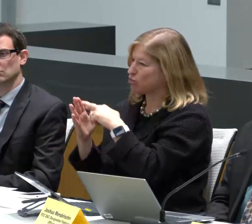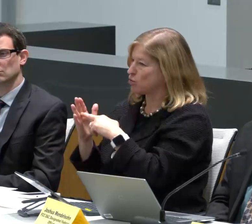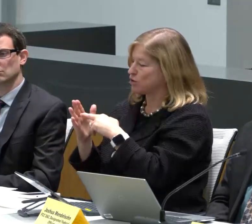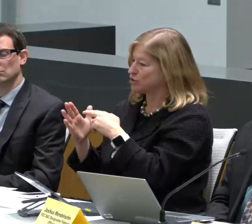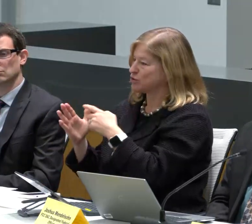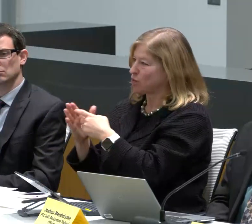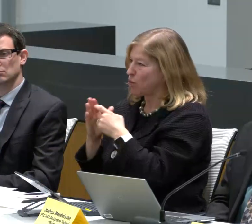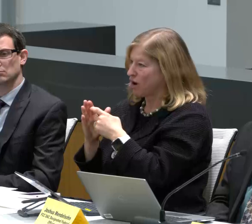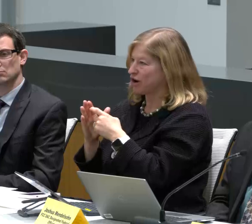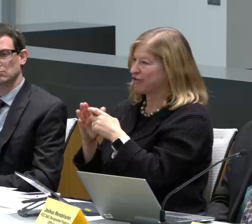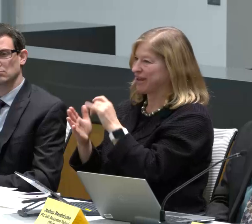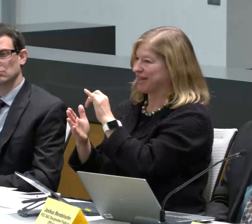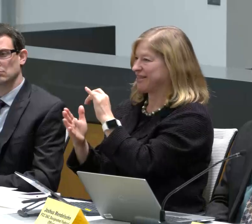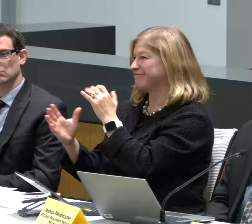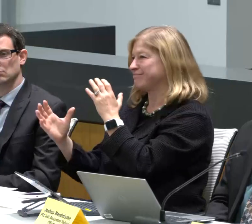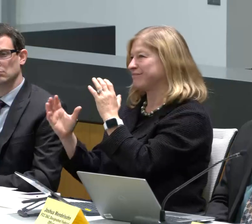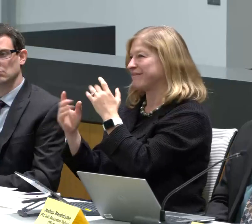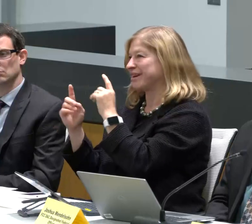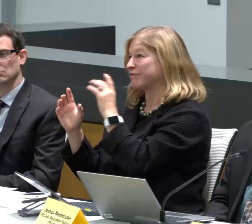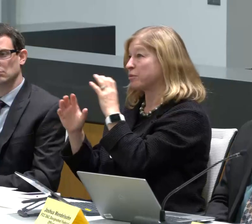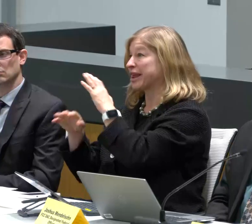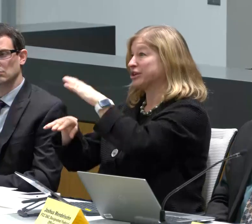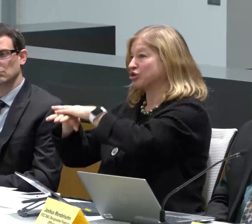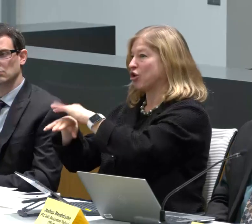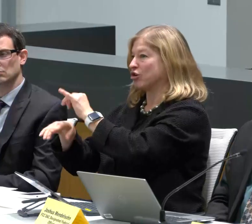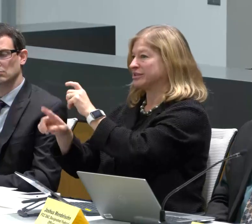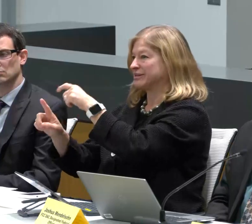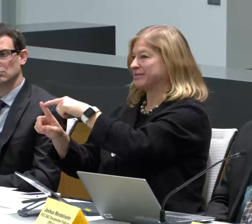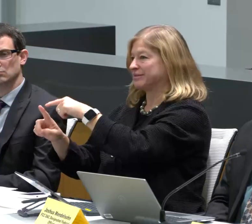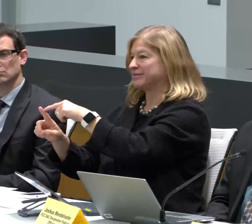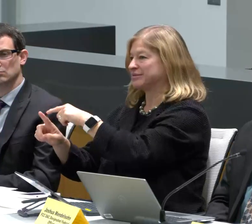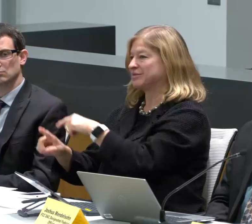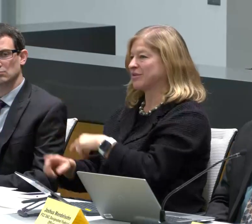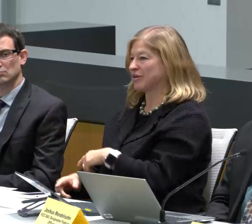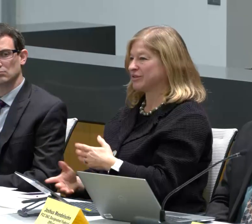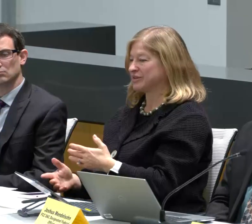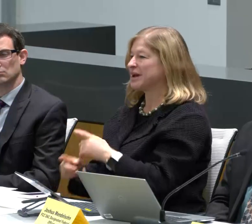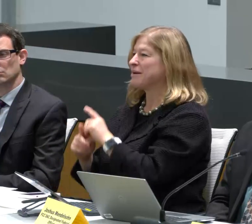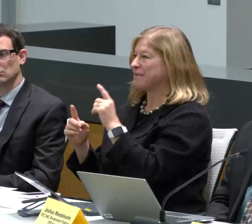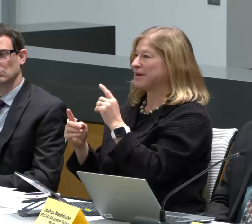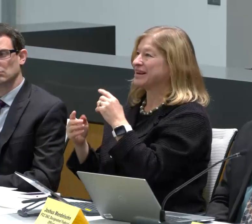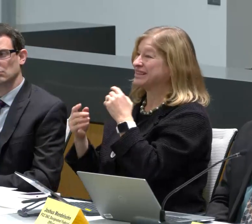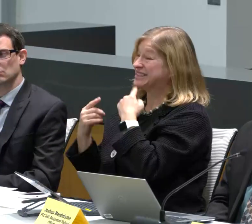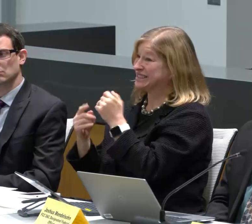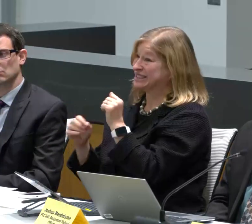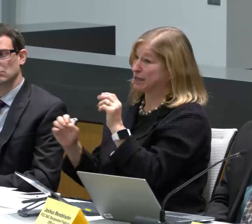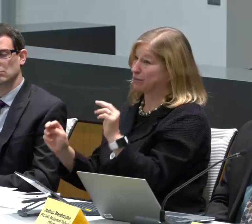This is where we do not have rules requiring effective communication on site.